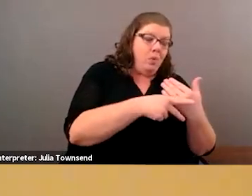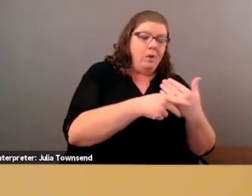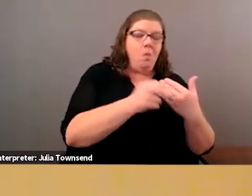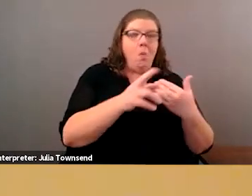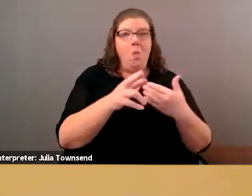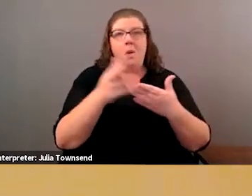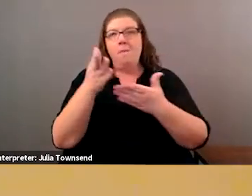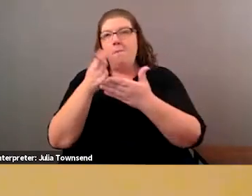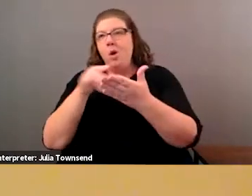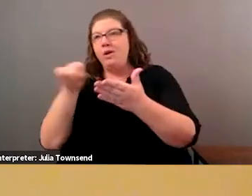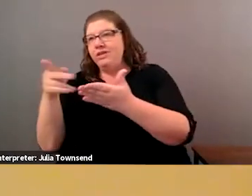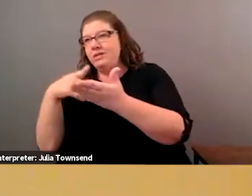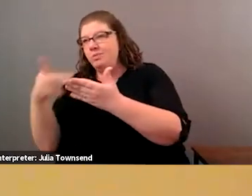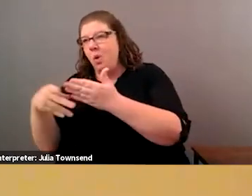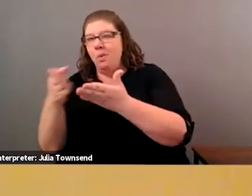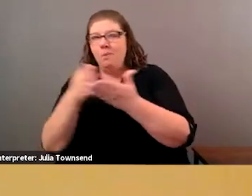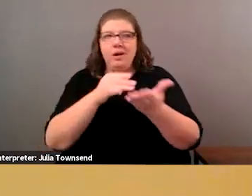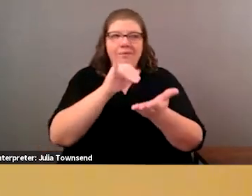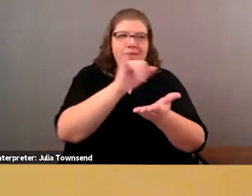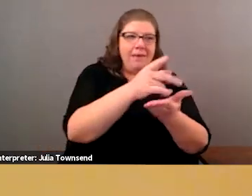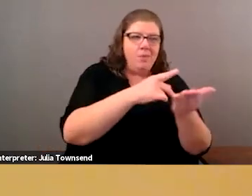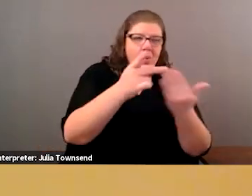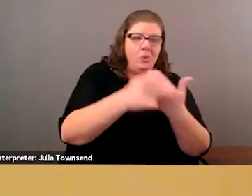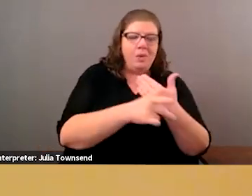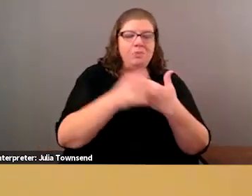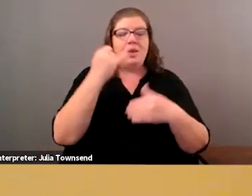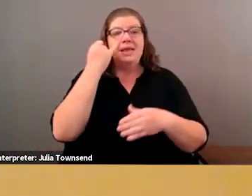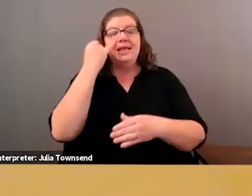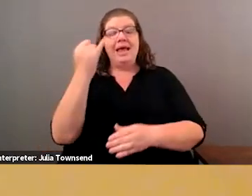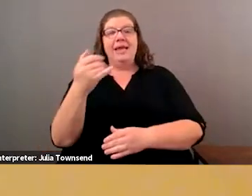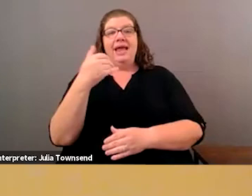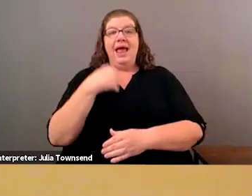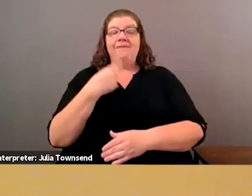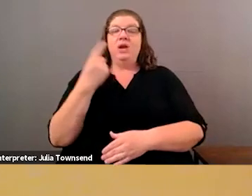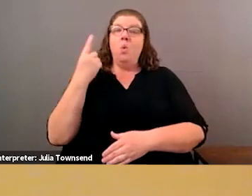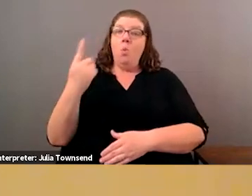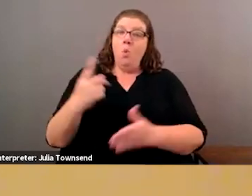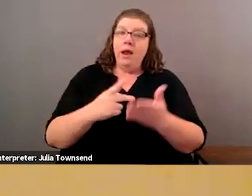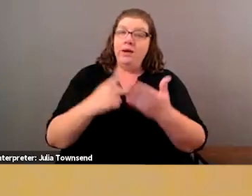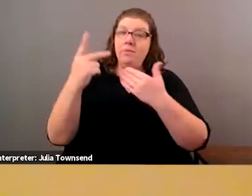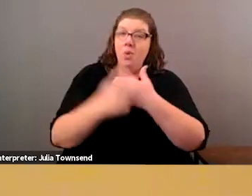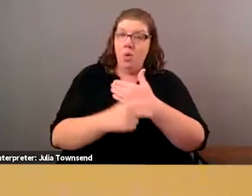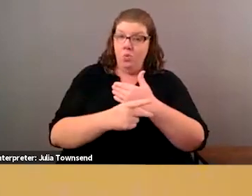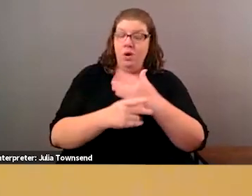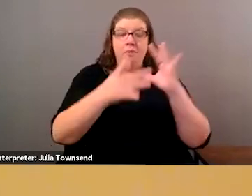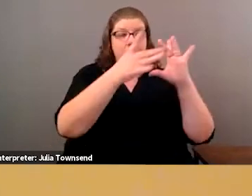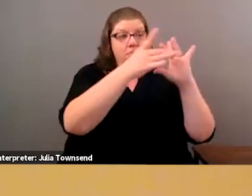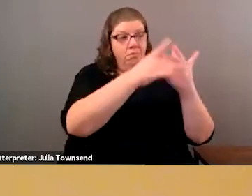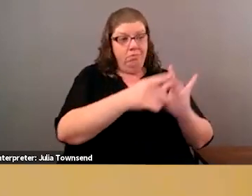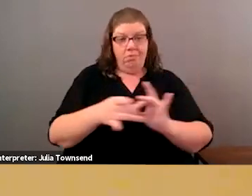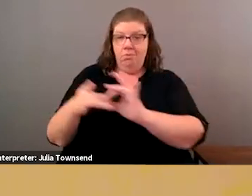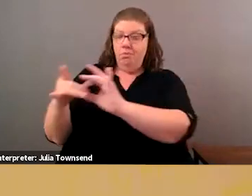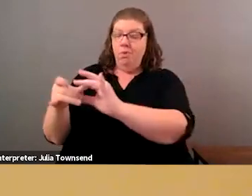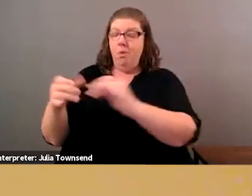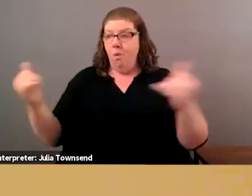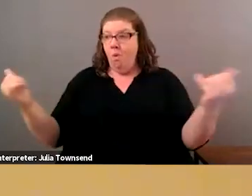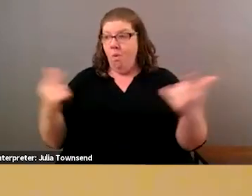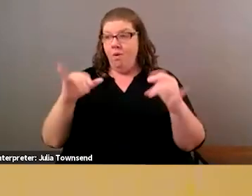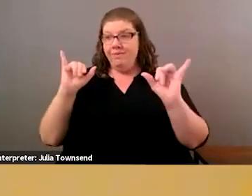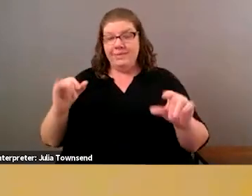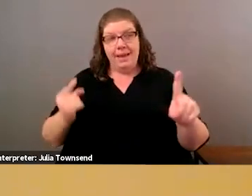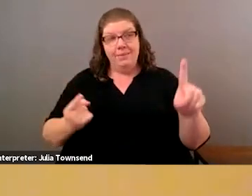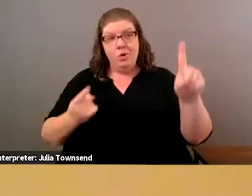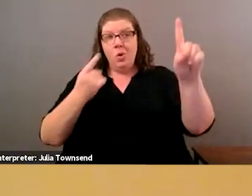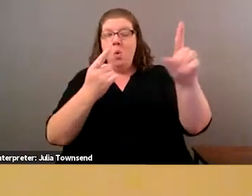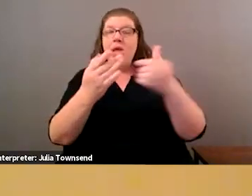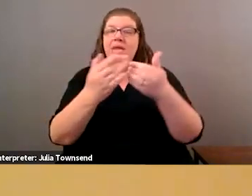both programs. So I think the idea of having a single program where we're all working towards the same goal, even though some